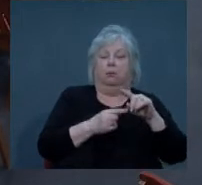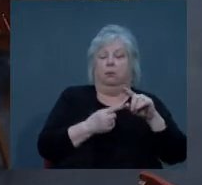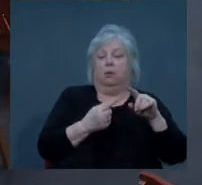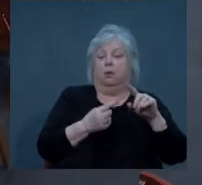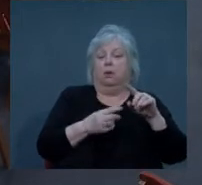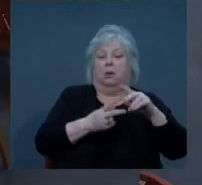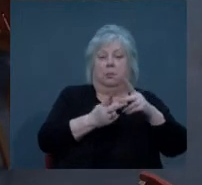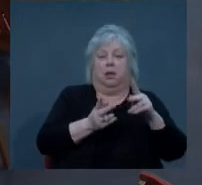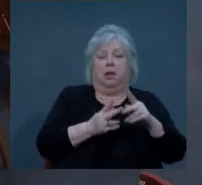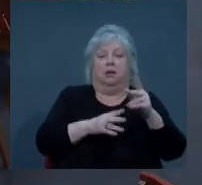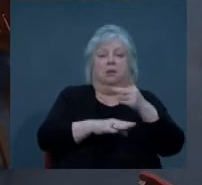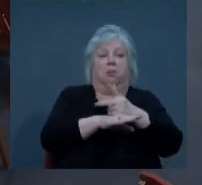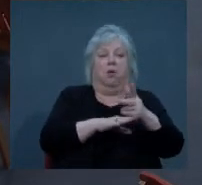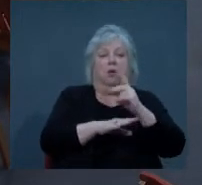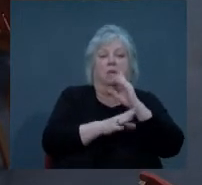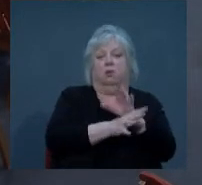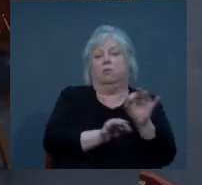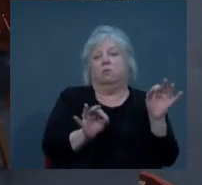the midtown,